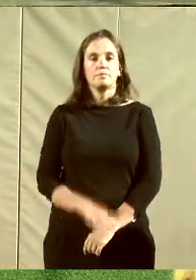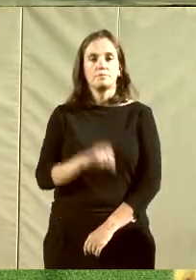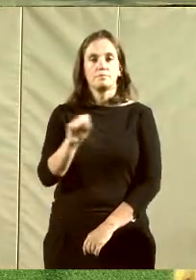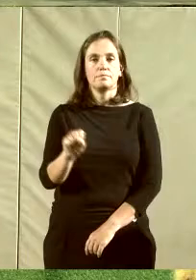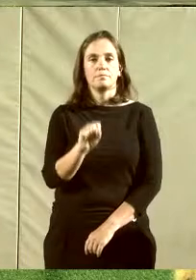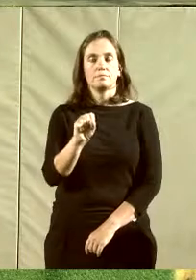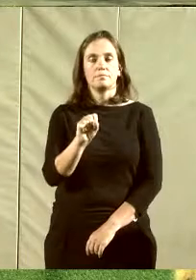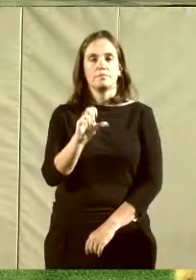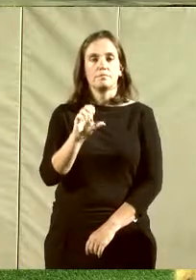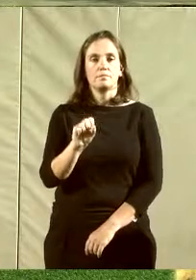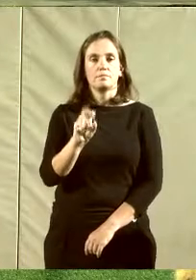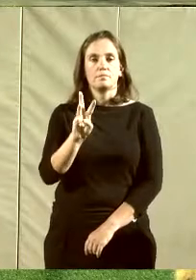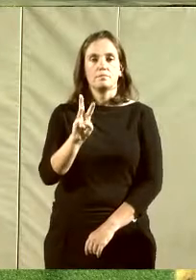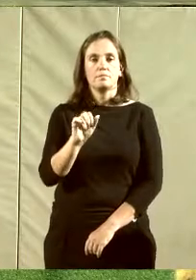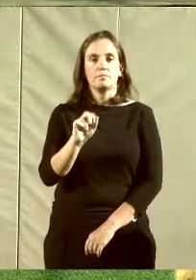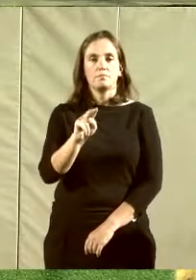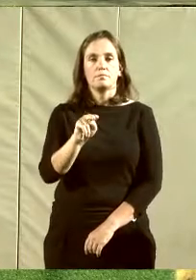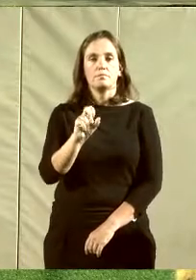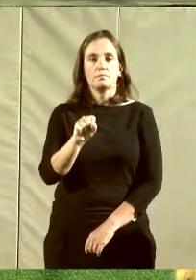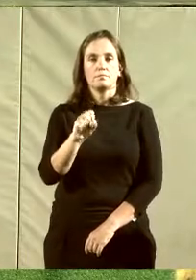Sophia Rose Swanson.